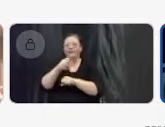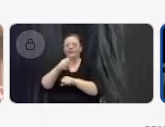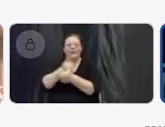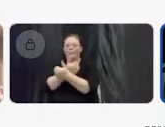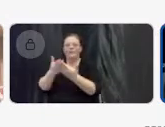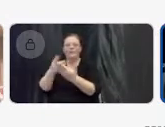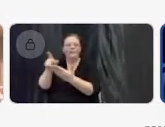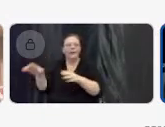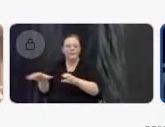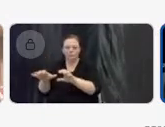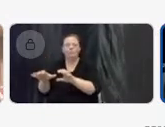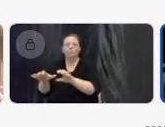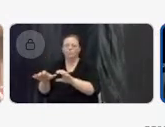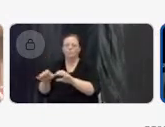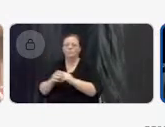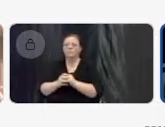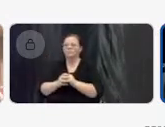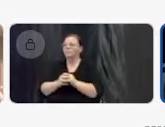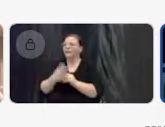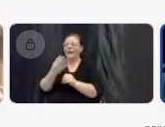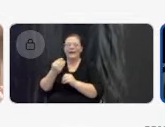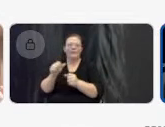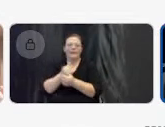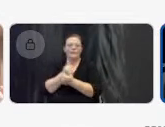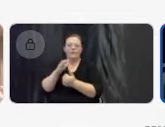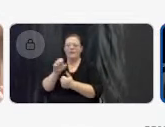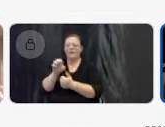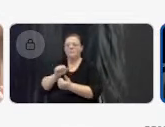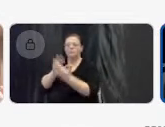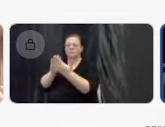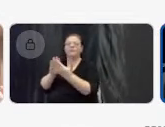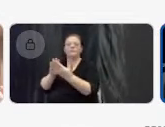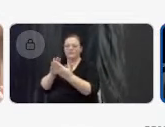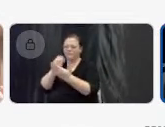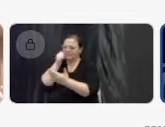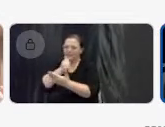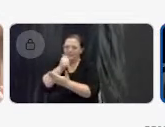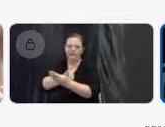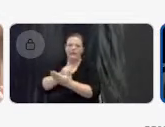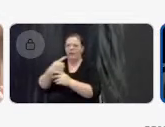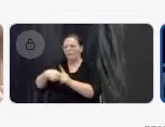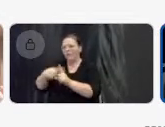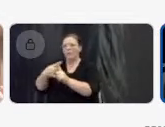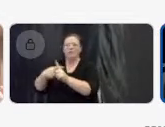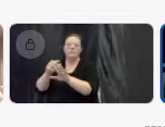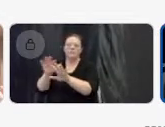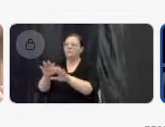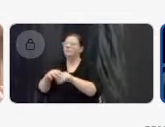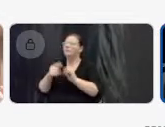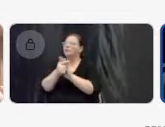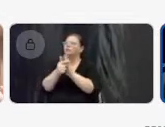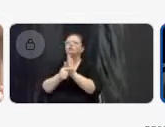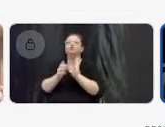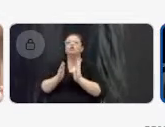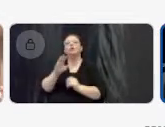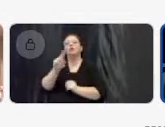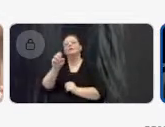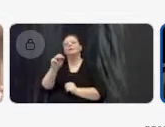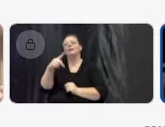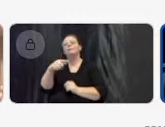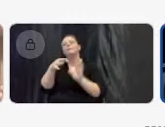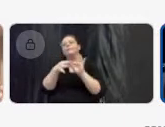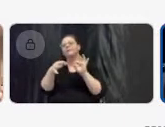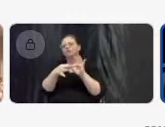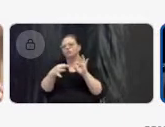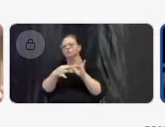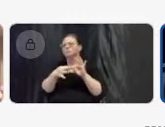and in case that's brought before them each and every day and every month. Attorney Kemp did mention some things here